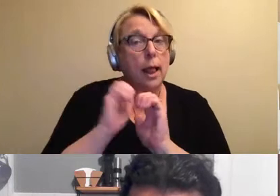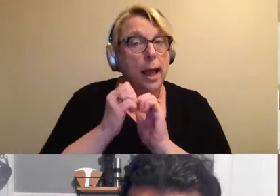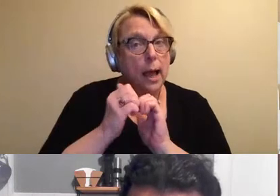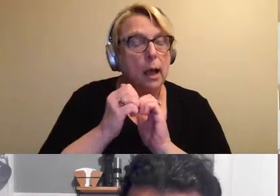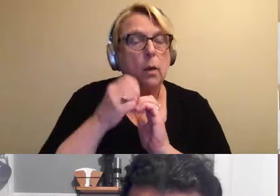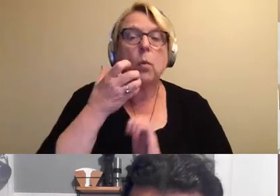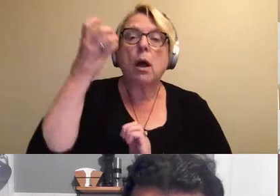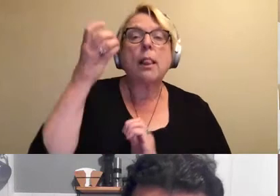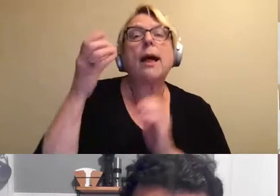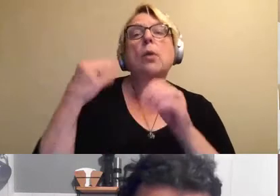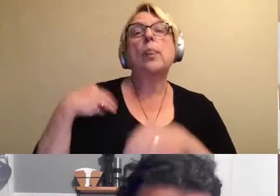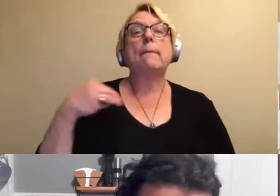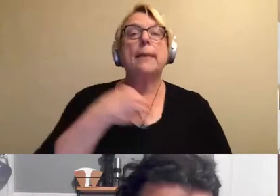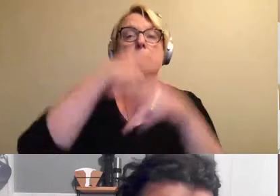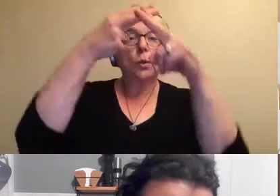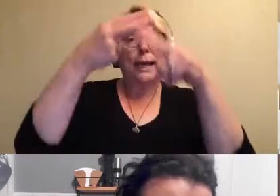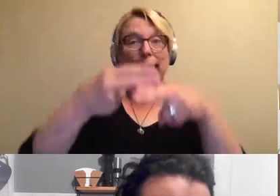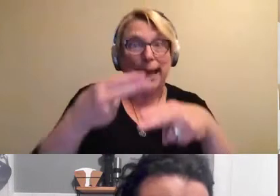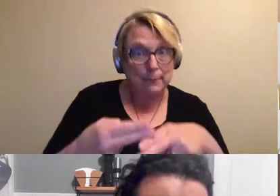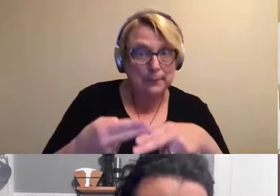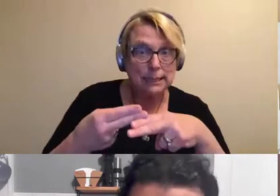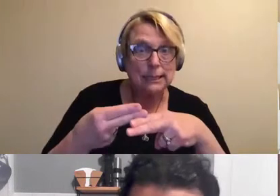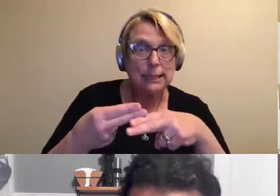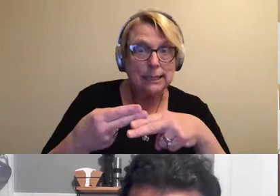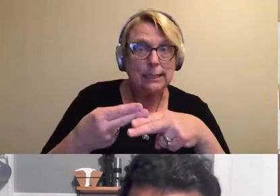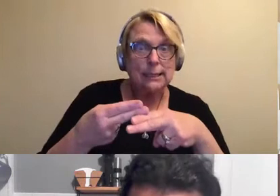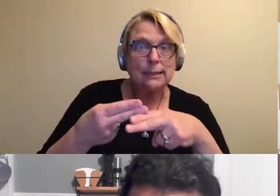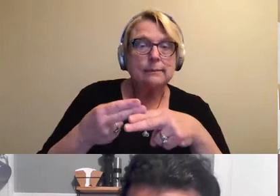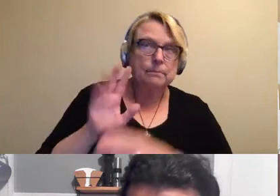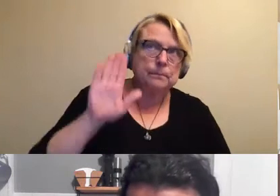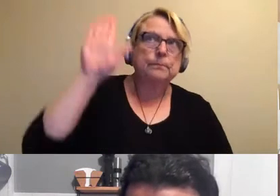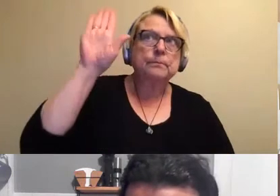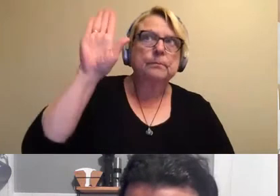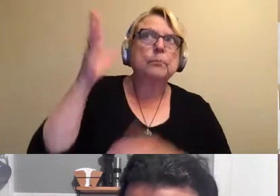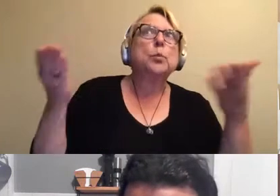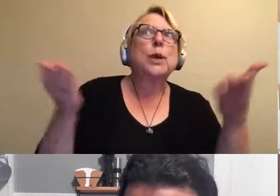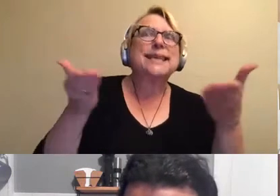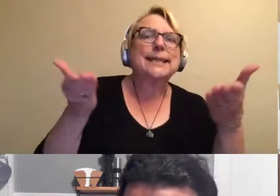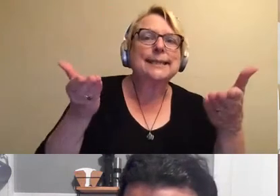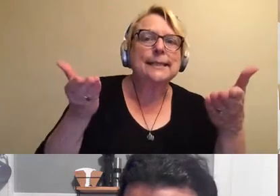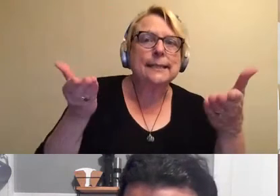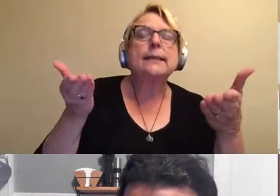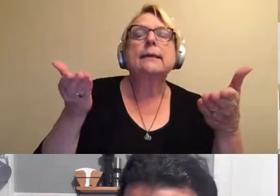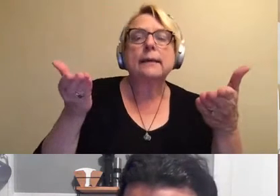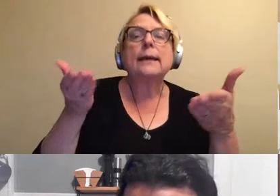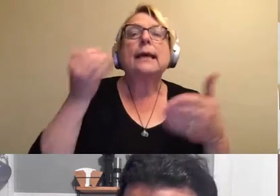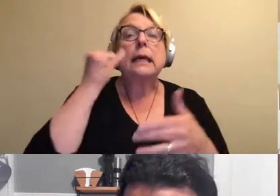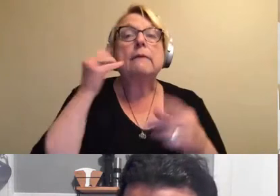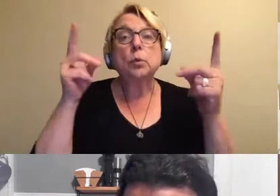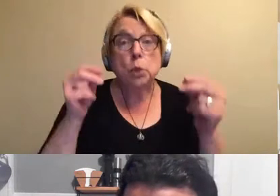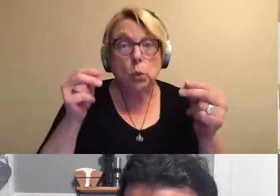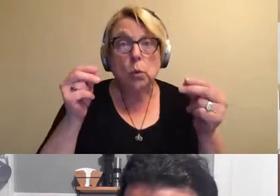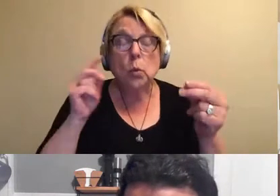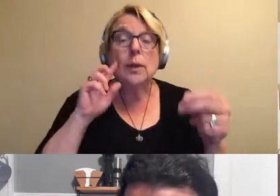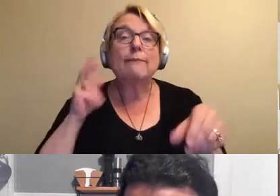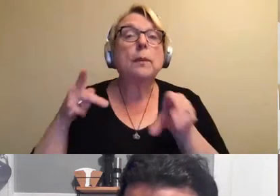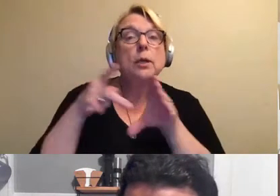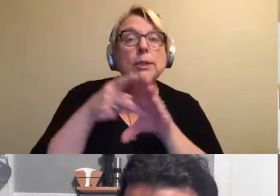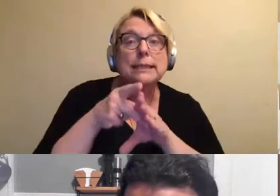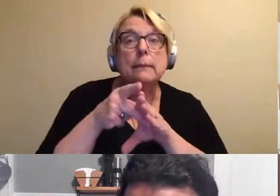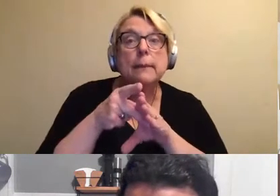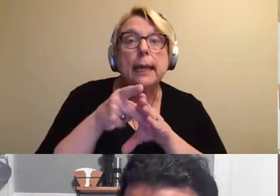members, asking them to let me know that they're present, and then if you are participating and get called